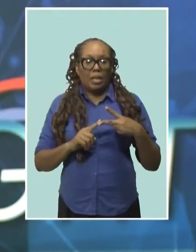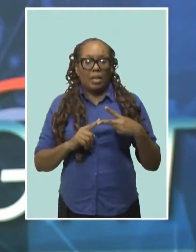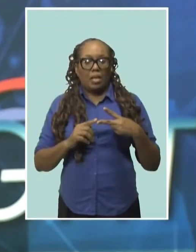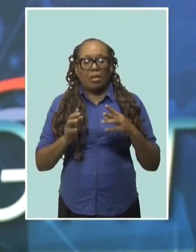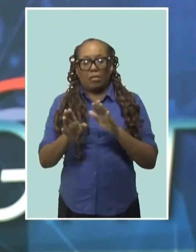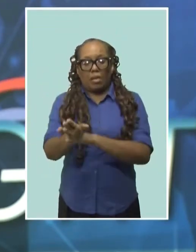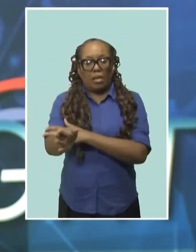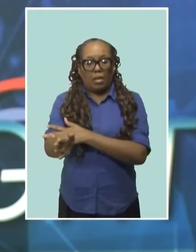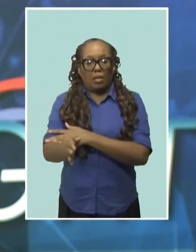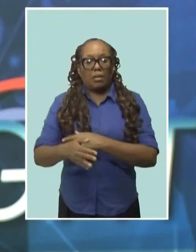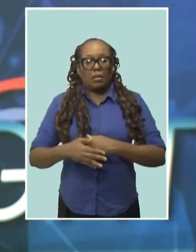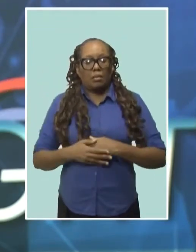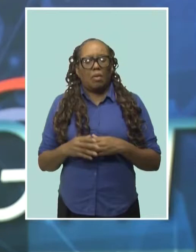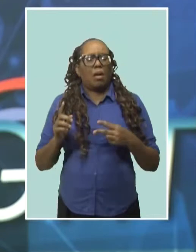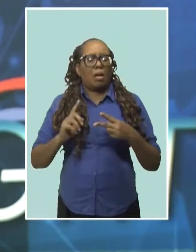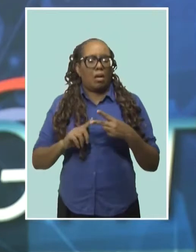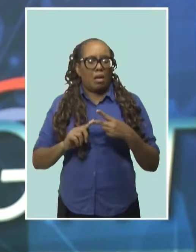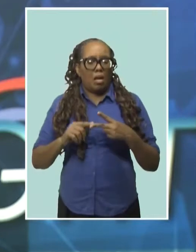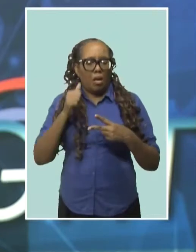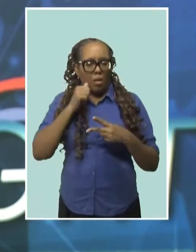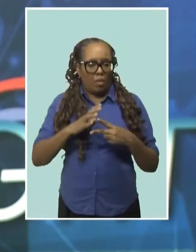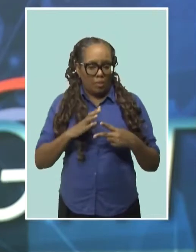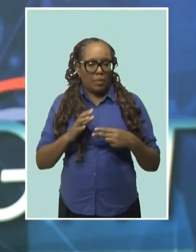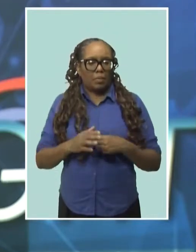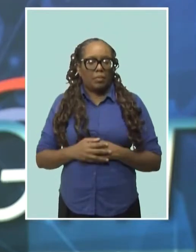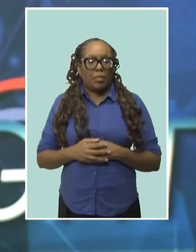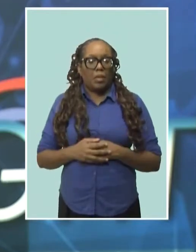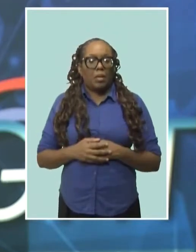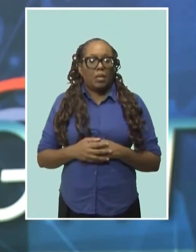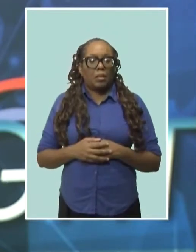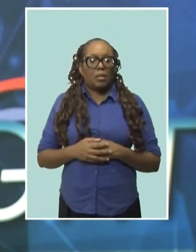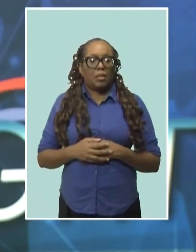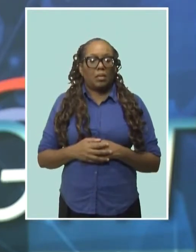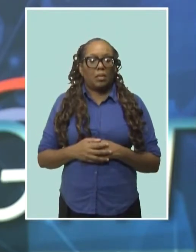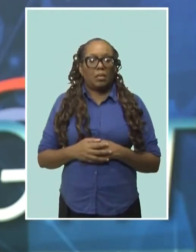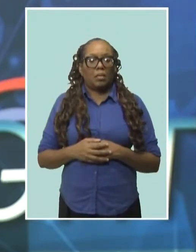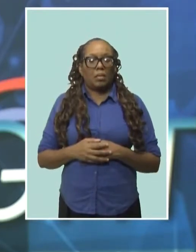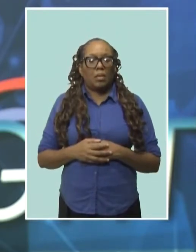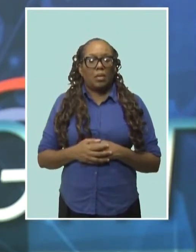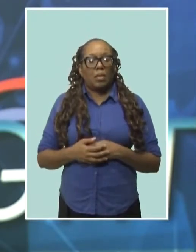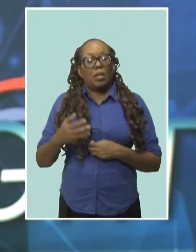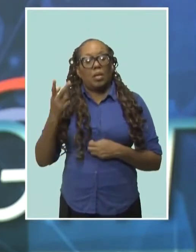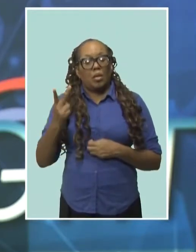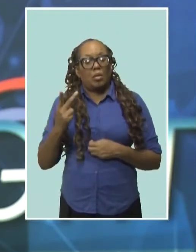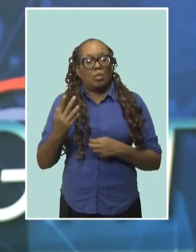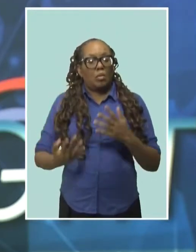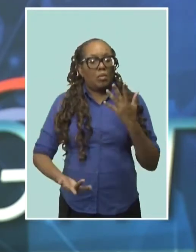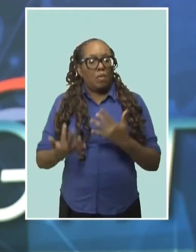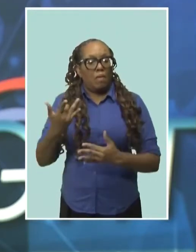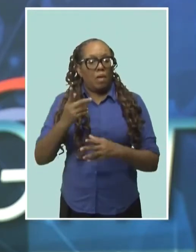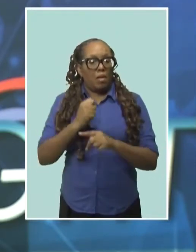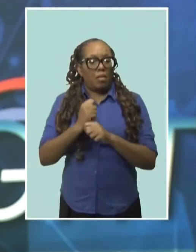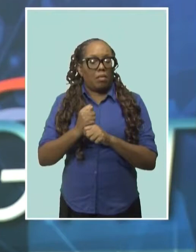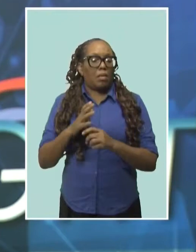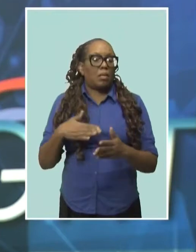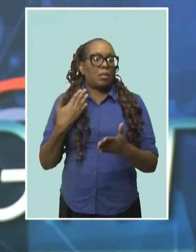2 appliances under the command of Divisional Officer Wayne Vaughan from the Fire Service also responded to the